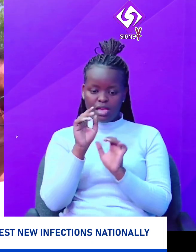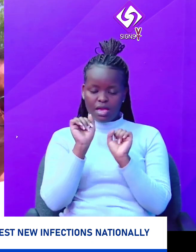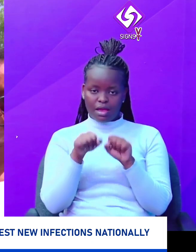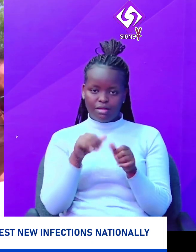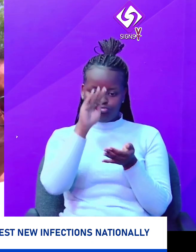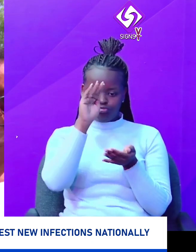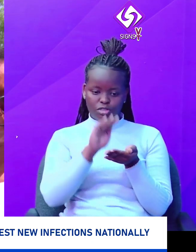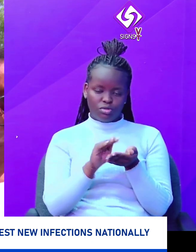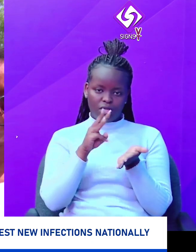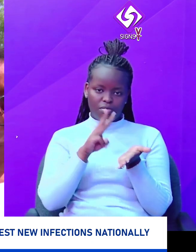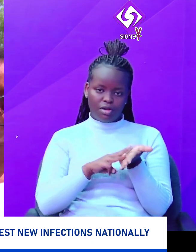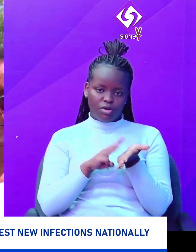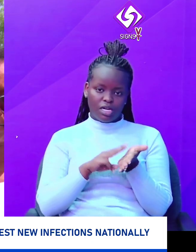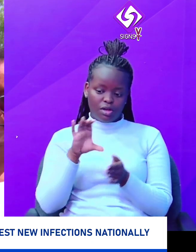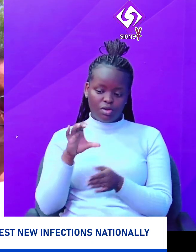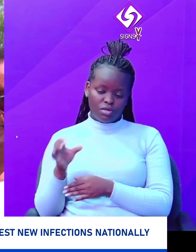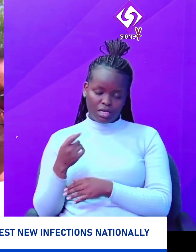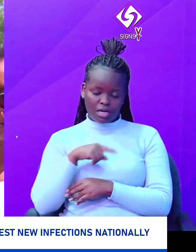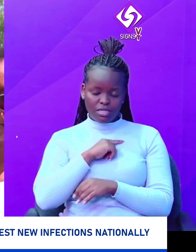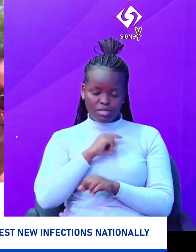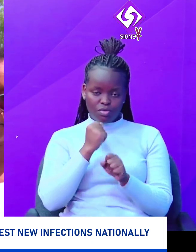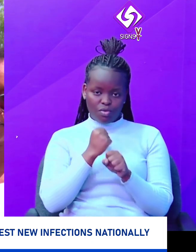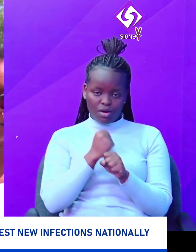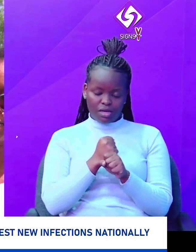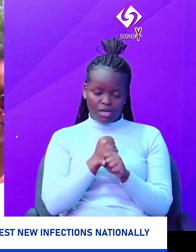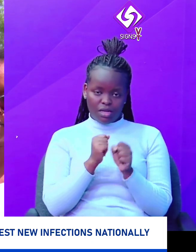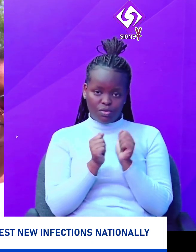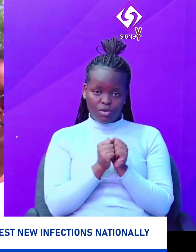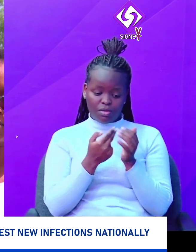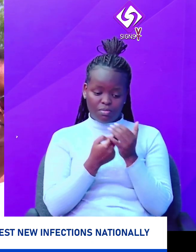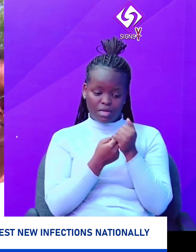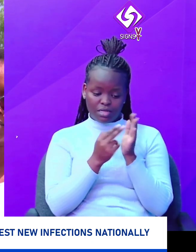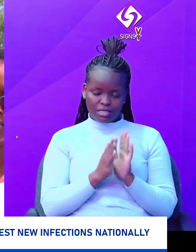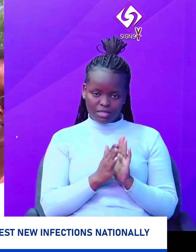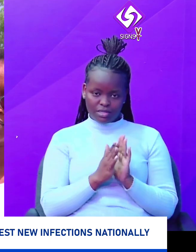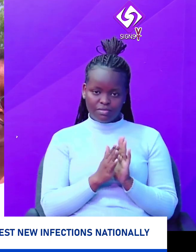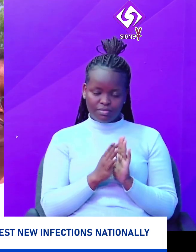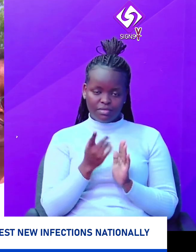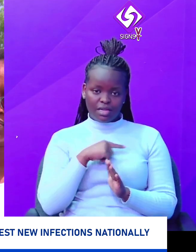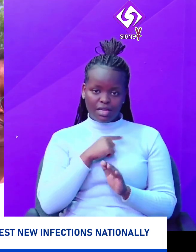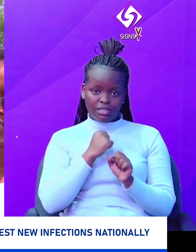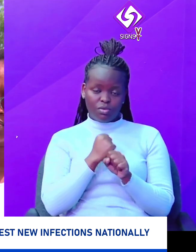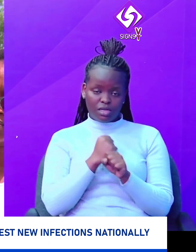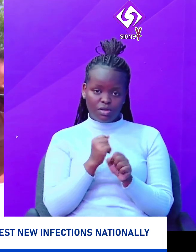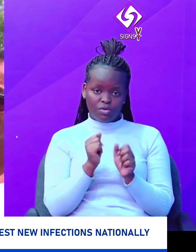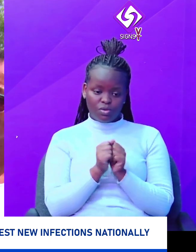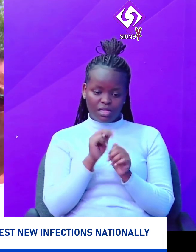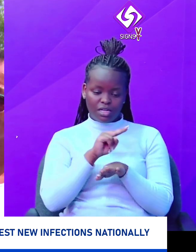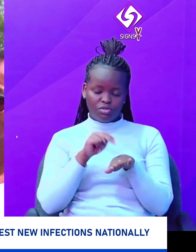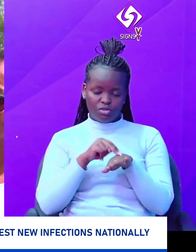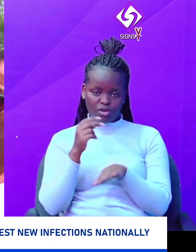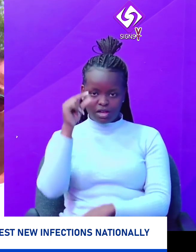County. We are working with partners. We are working with the national